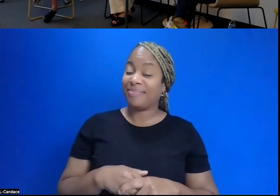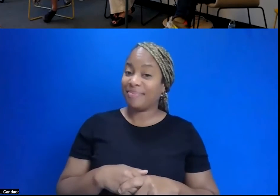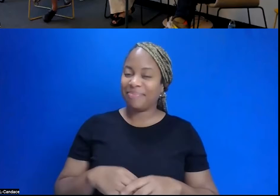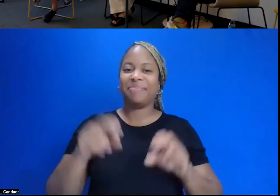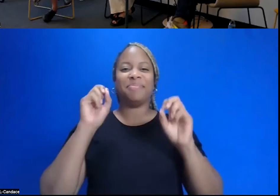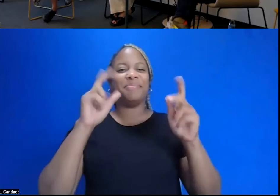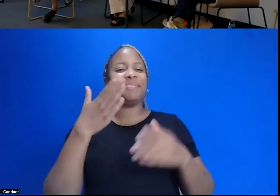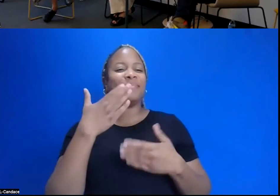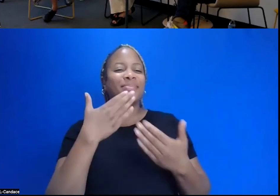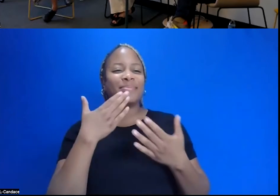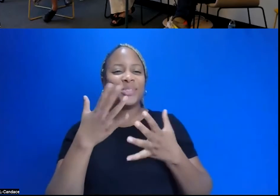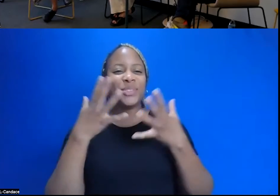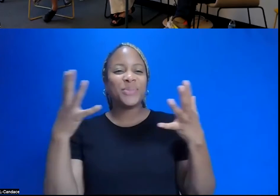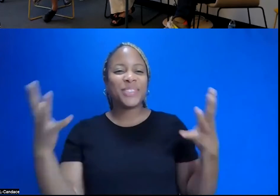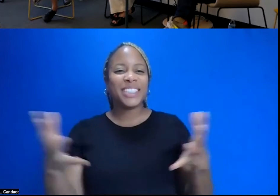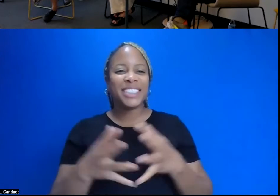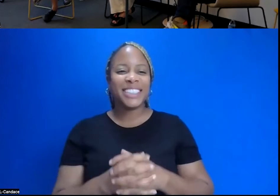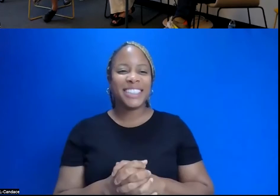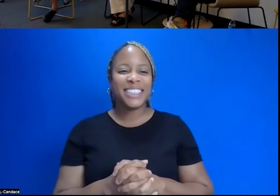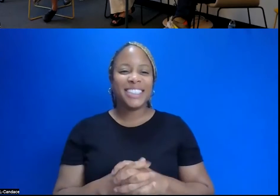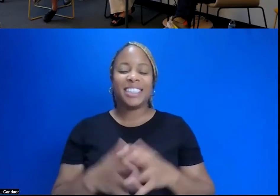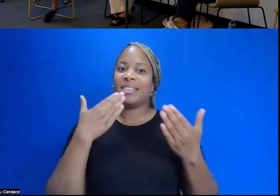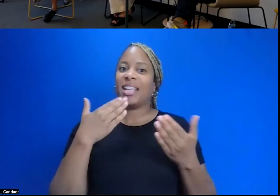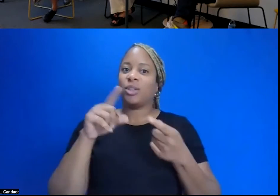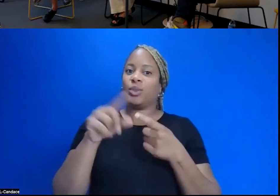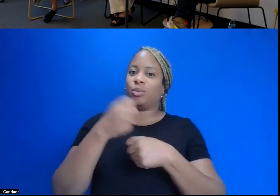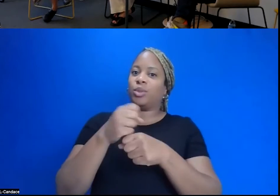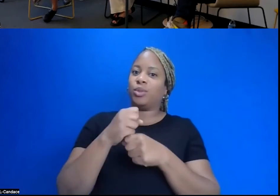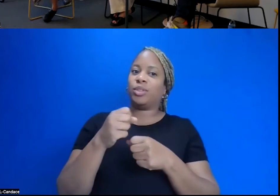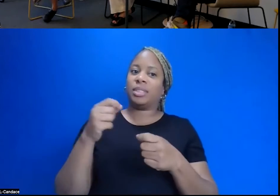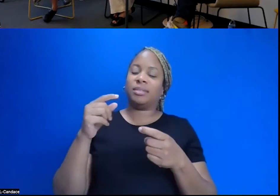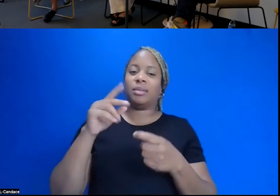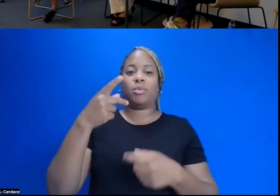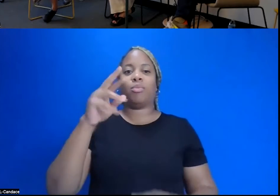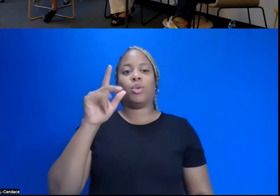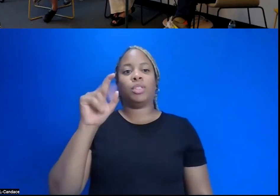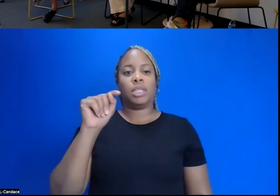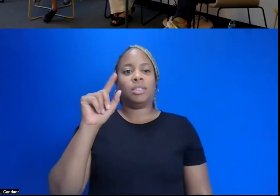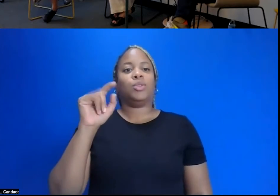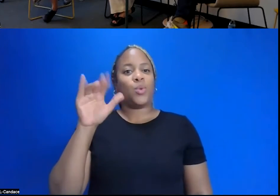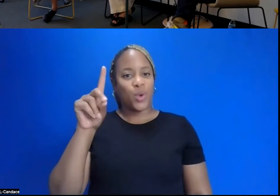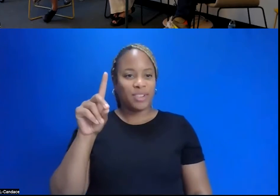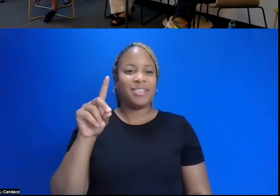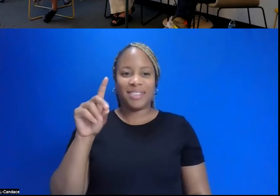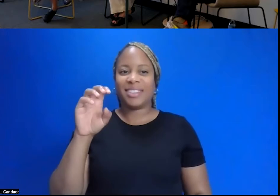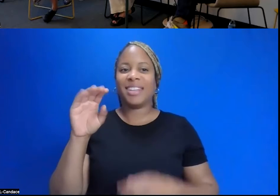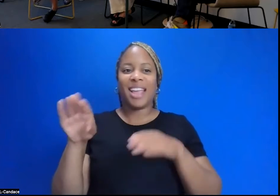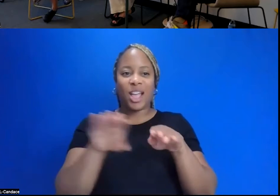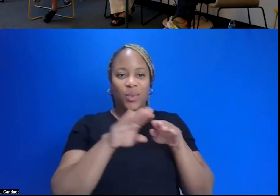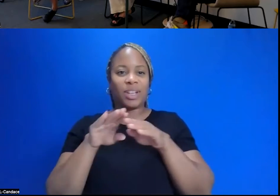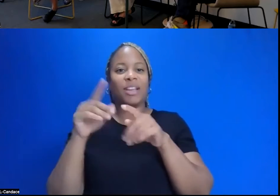Thank you so much to the Producing Toward Equity task force from the